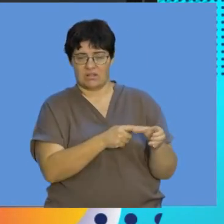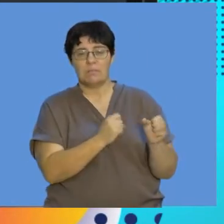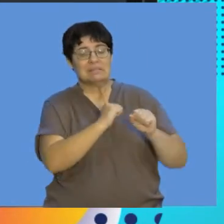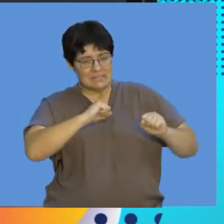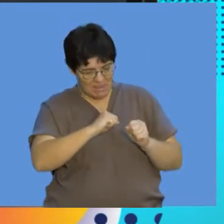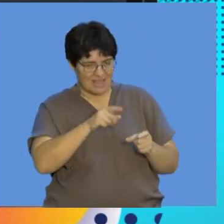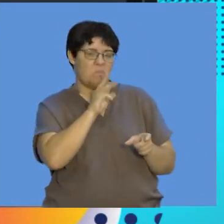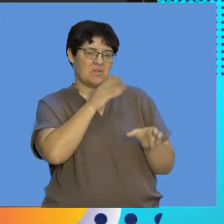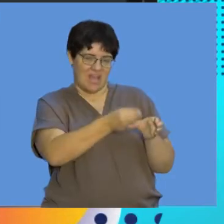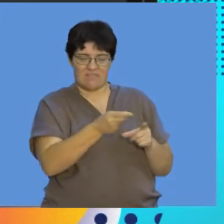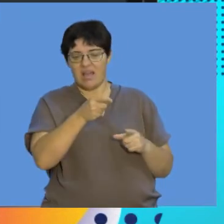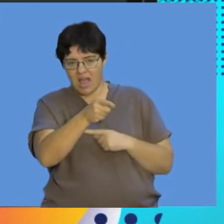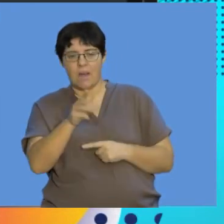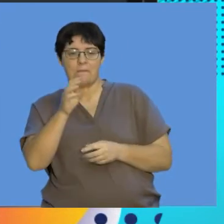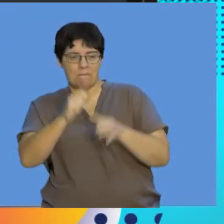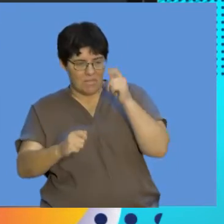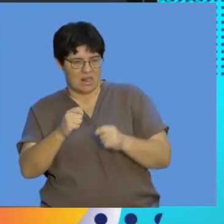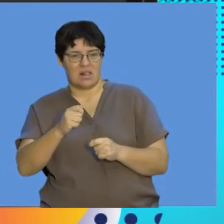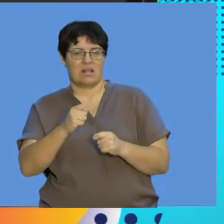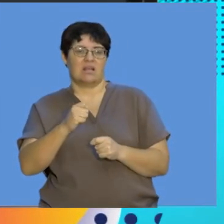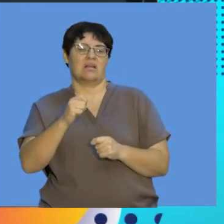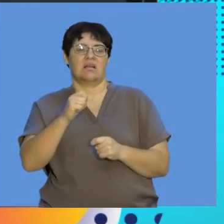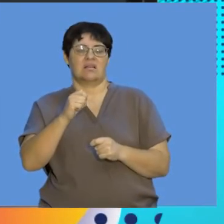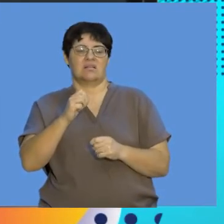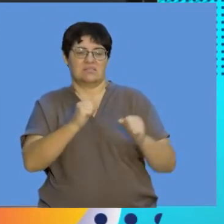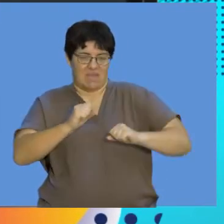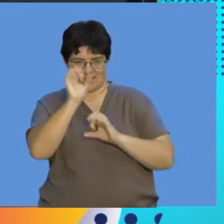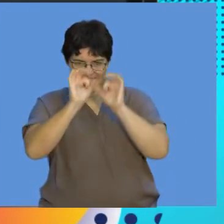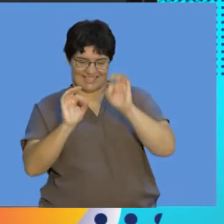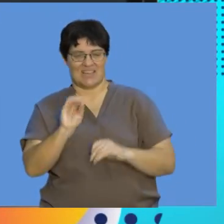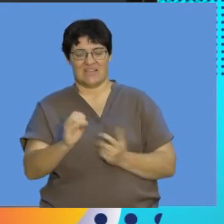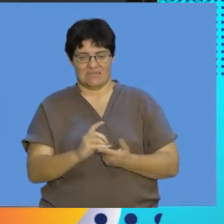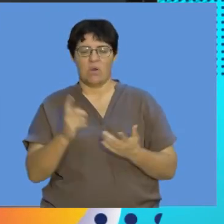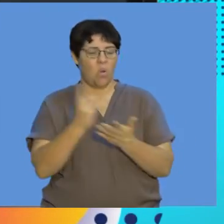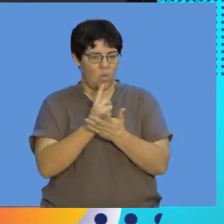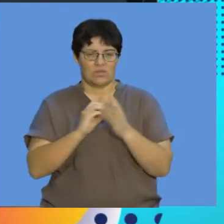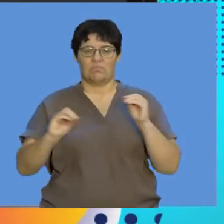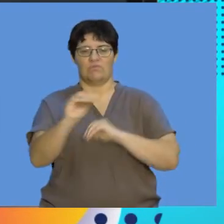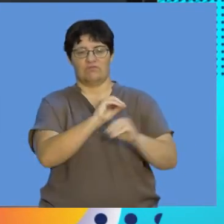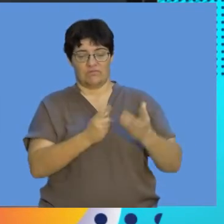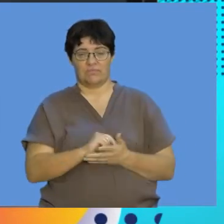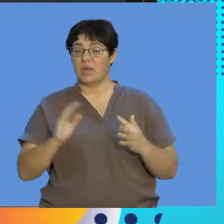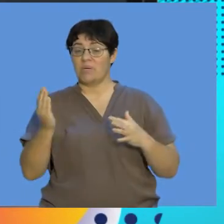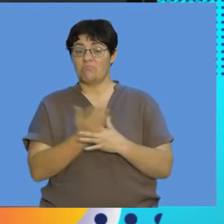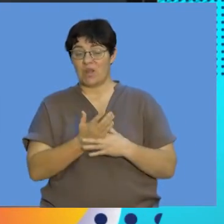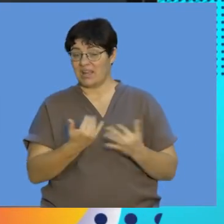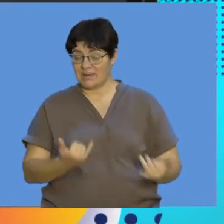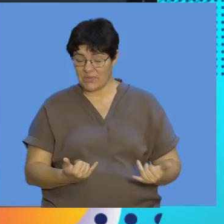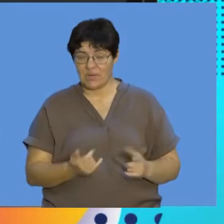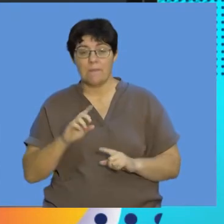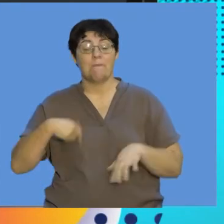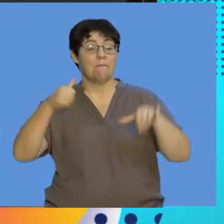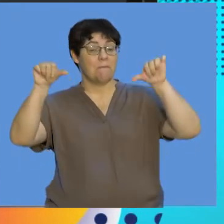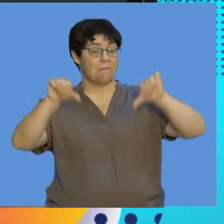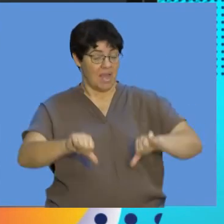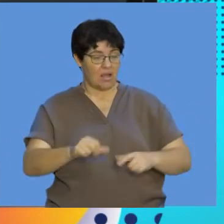between the particles, and the particles themselves are in a constant state of motion. Let's take a short break for now. When we come back, we'll look